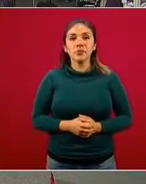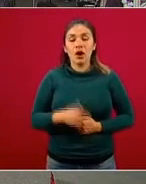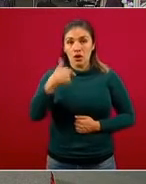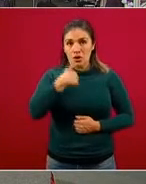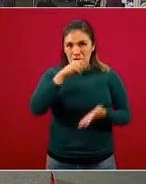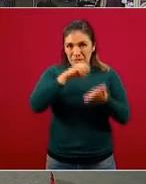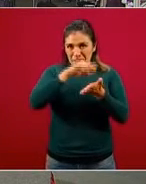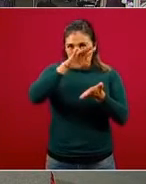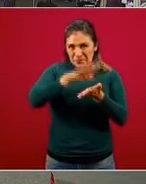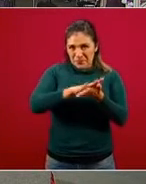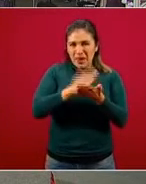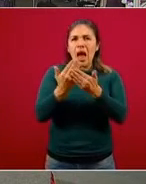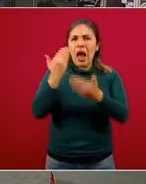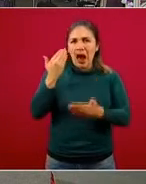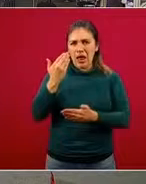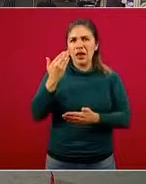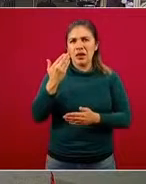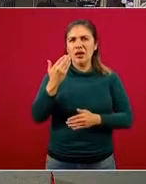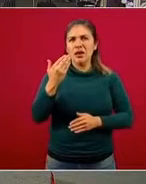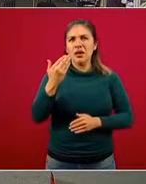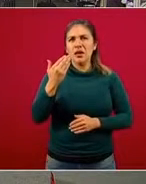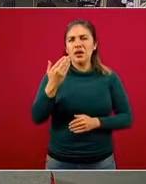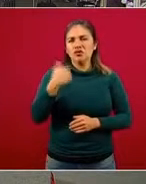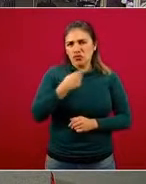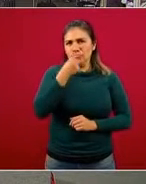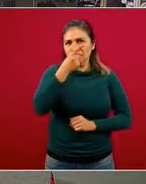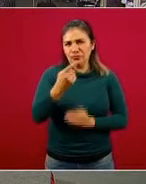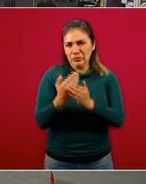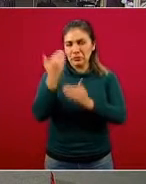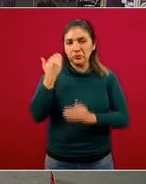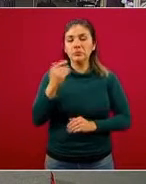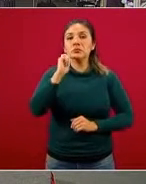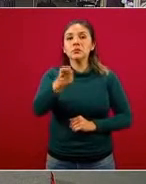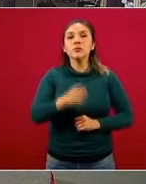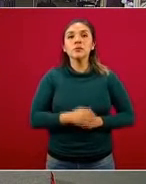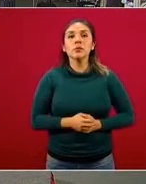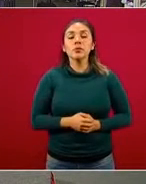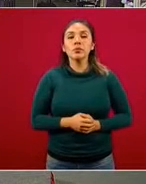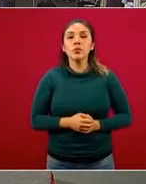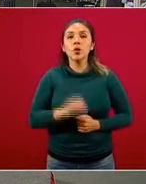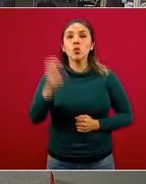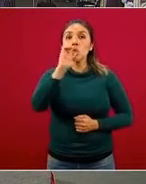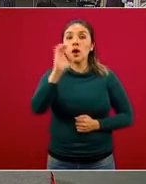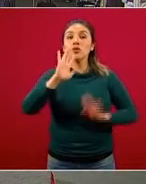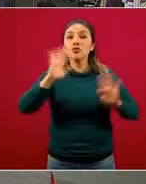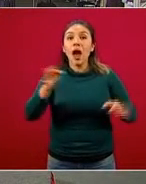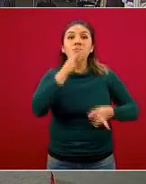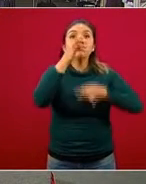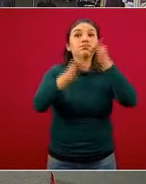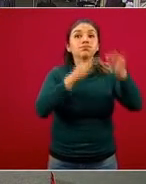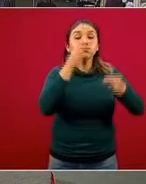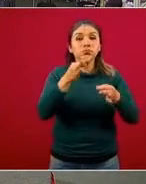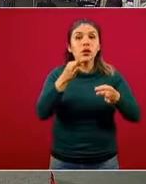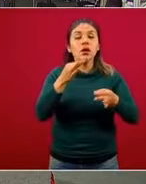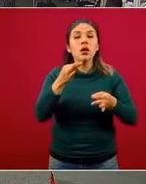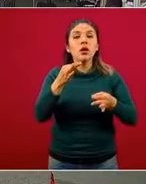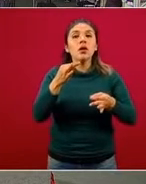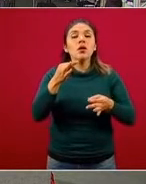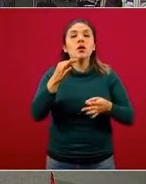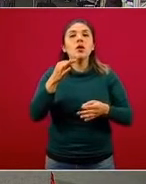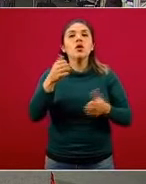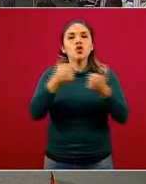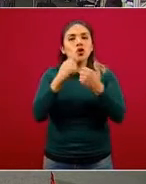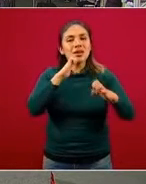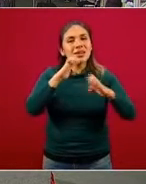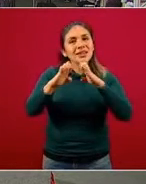Yes. In fact, in the records, we were talking about this last time, when we notify of